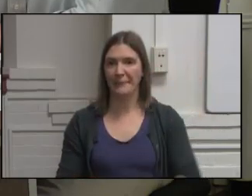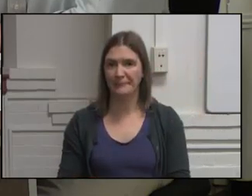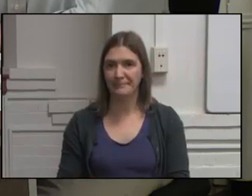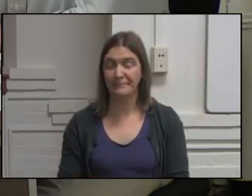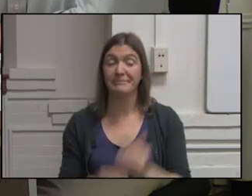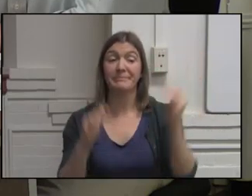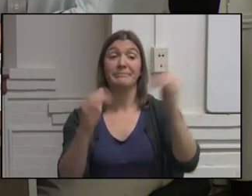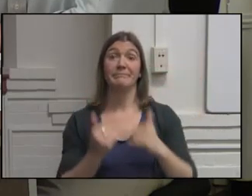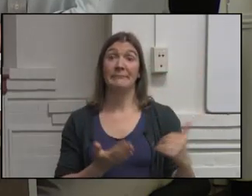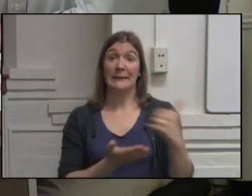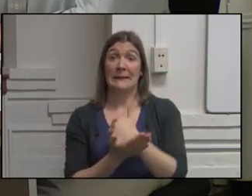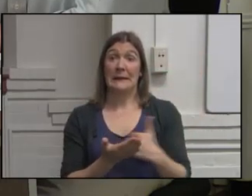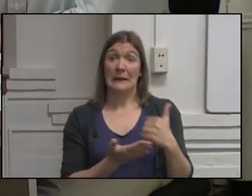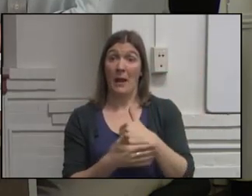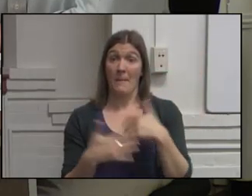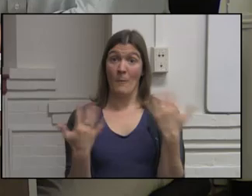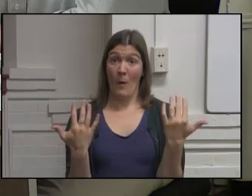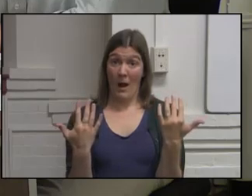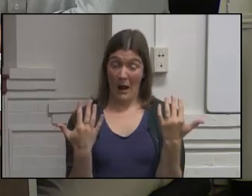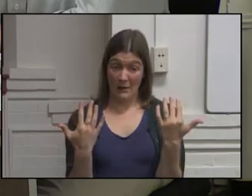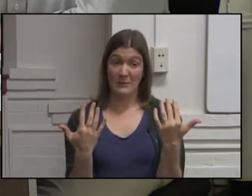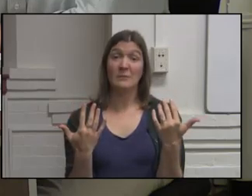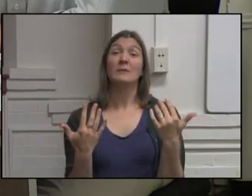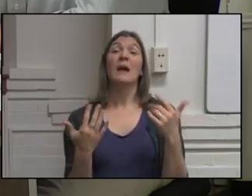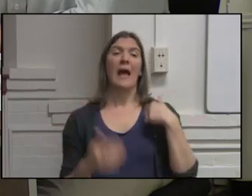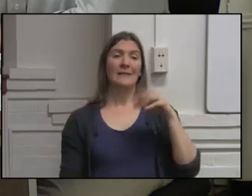Program income report indicates that the town has